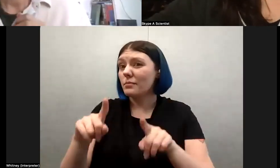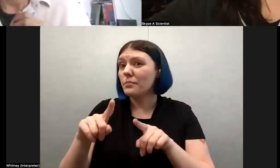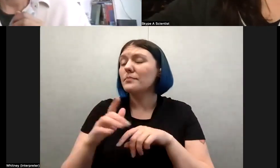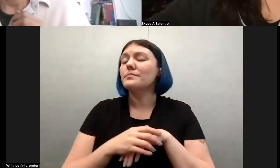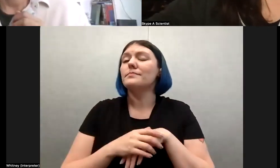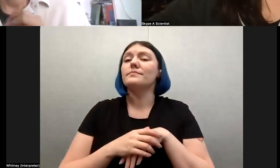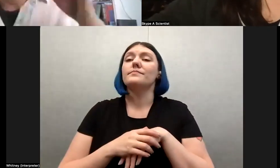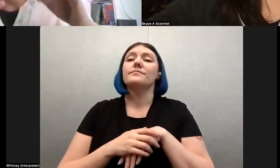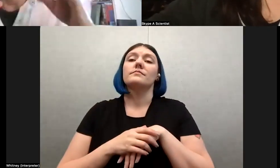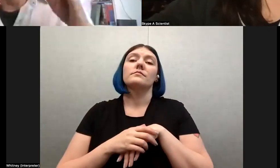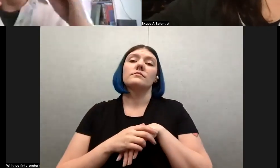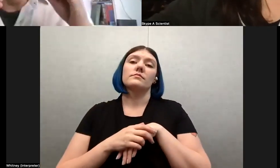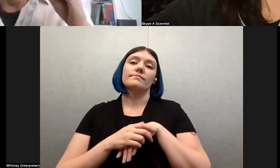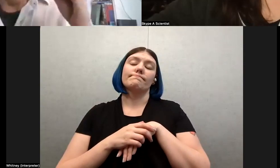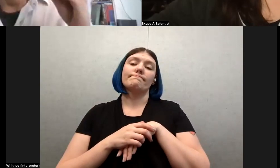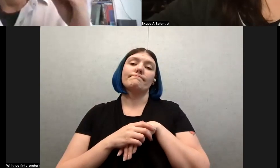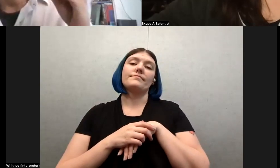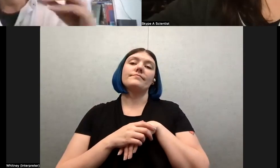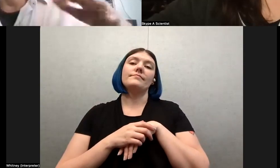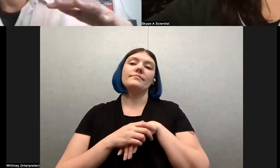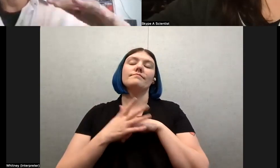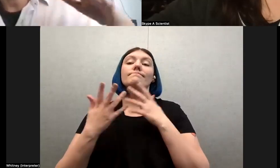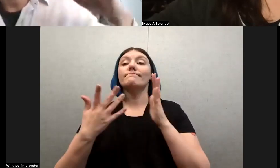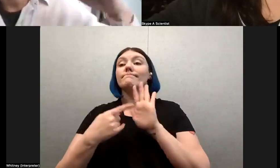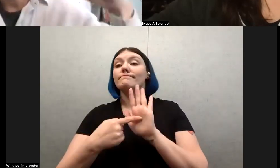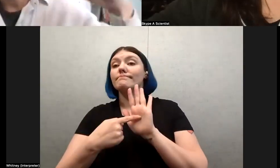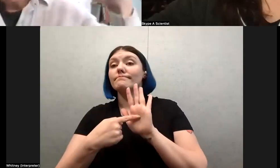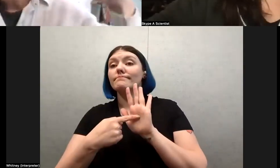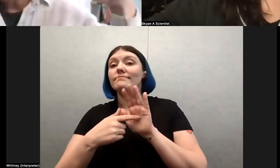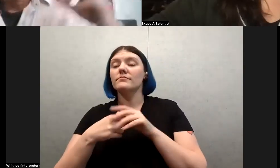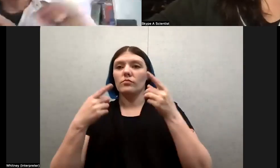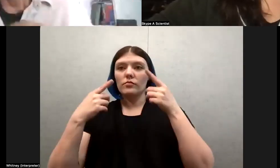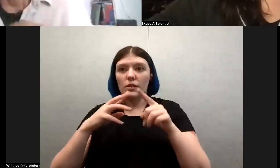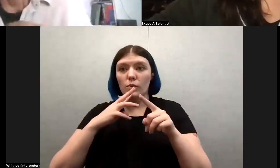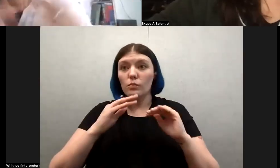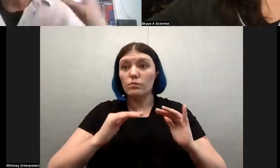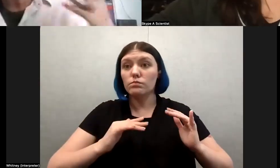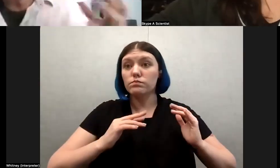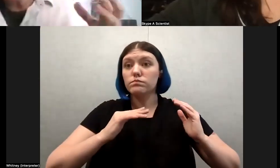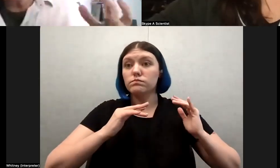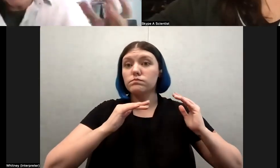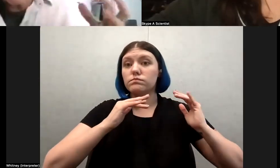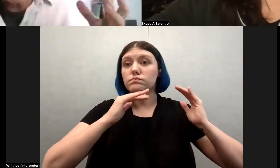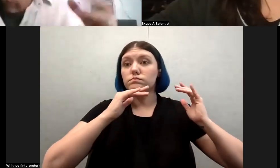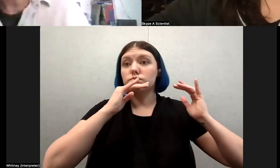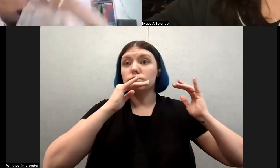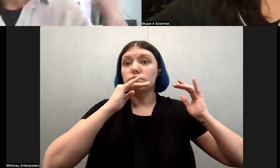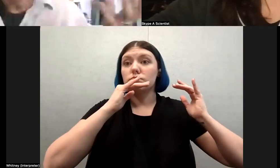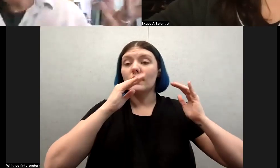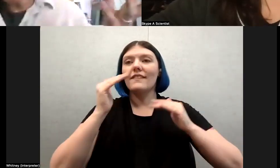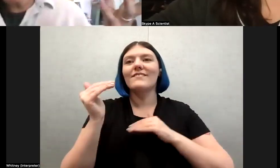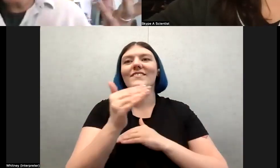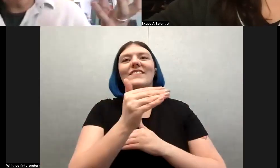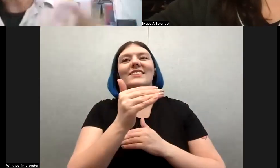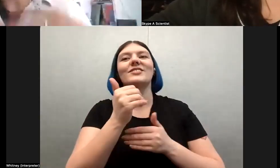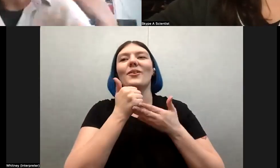And so, for example, when the waters rise, that really helps the fish, right? The fish live